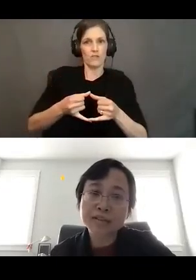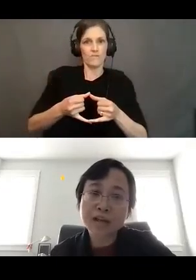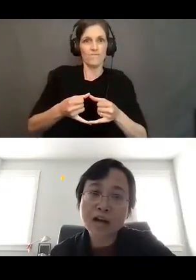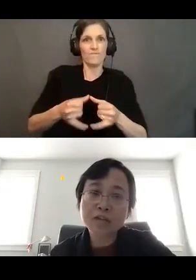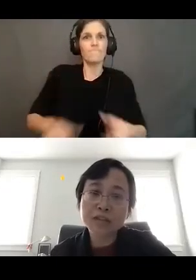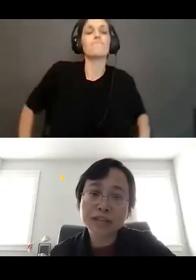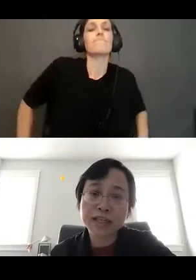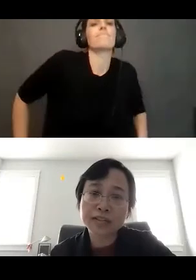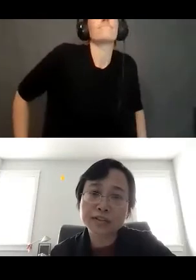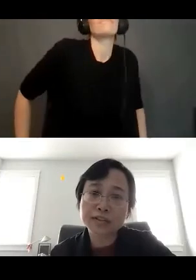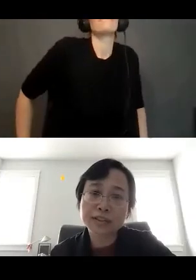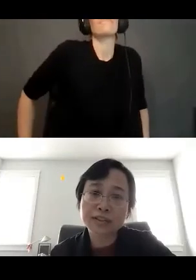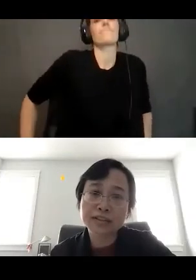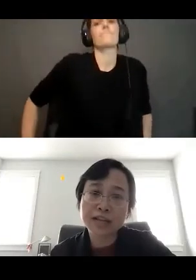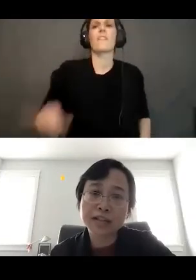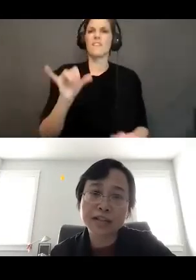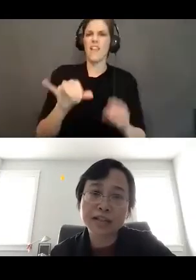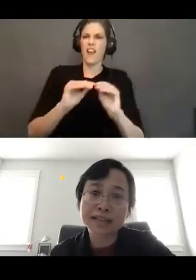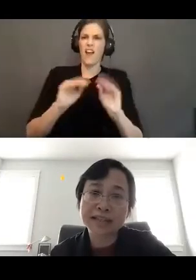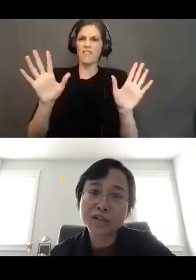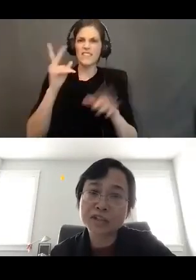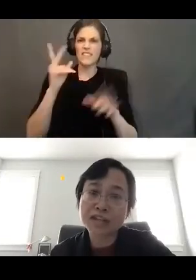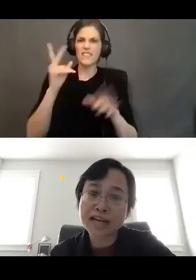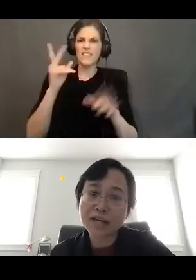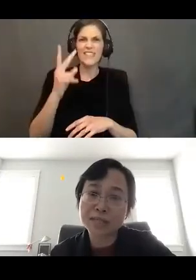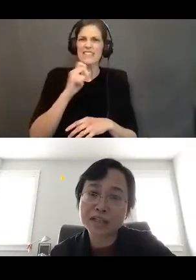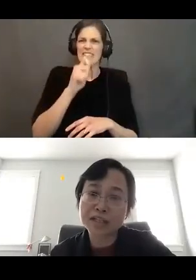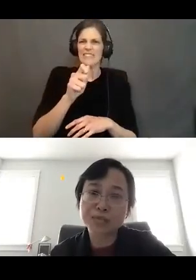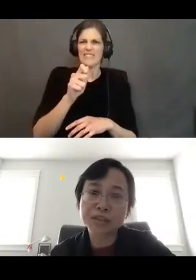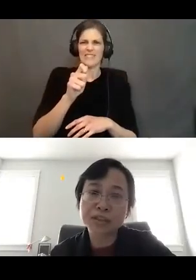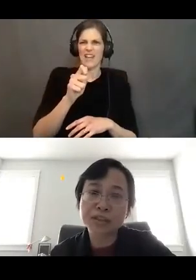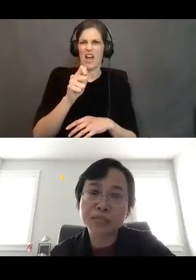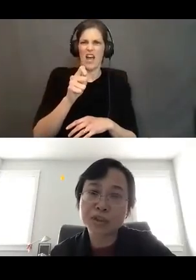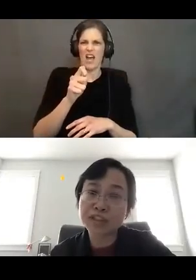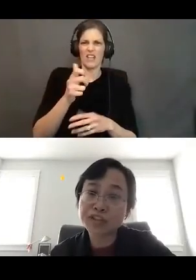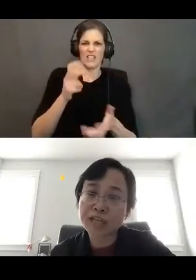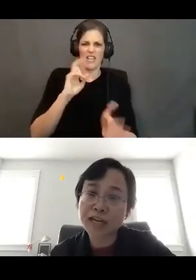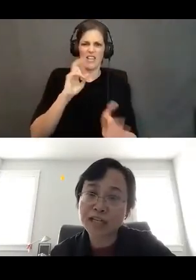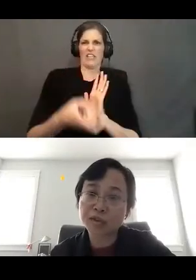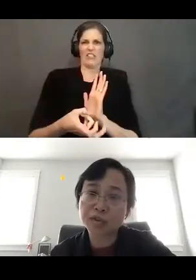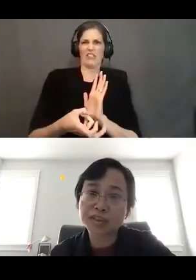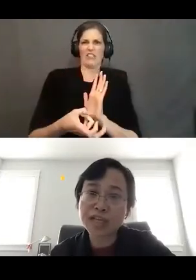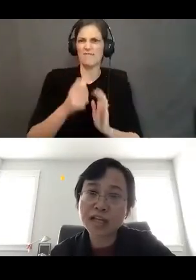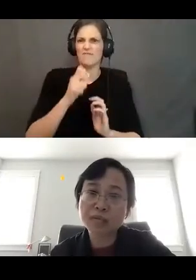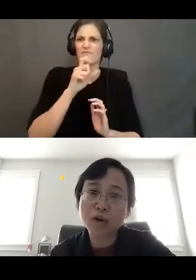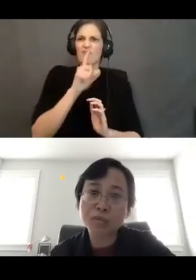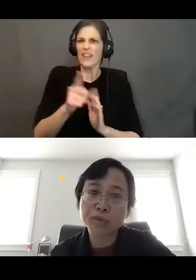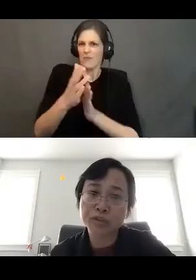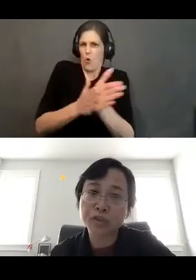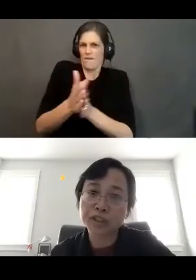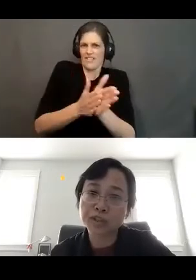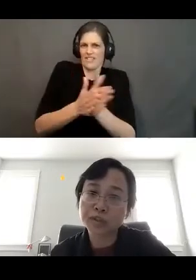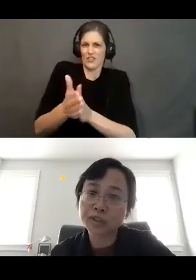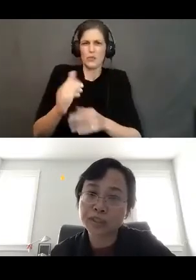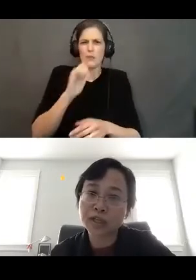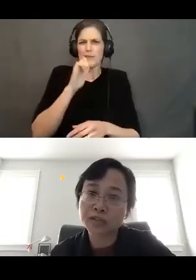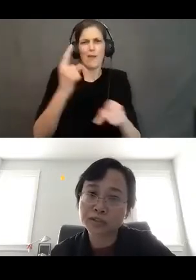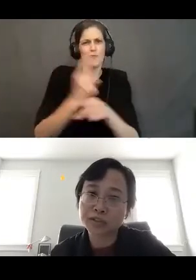is obviously, as you see, is not an engagement item. It's really a motivation item. So it's not appropriate for